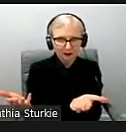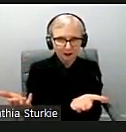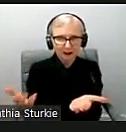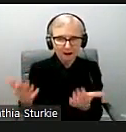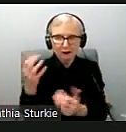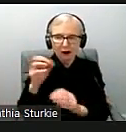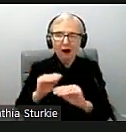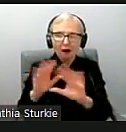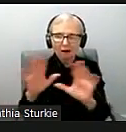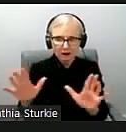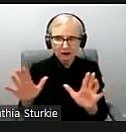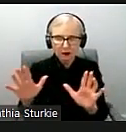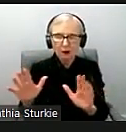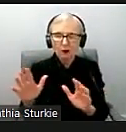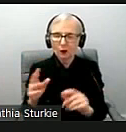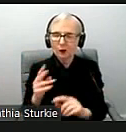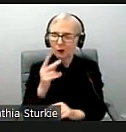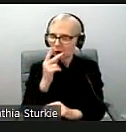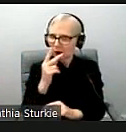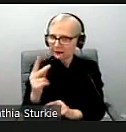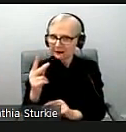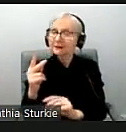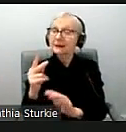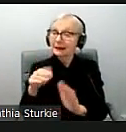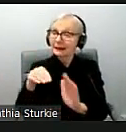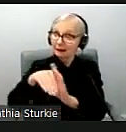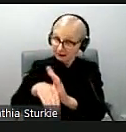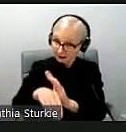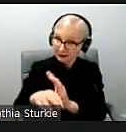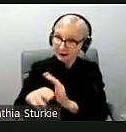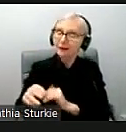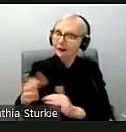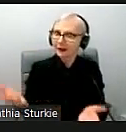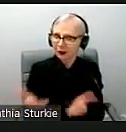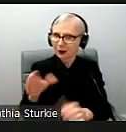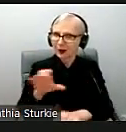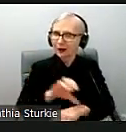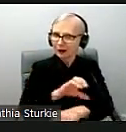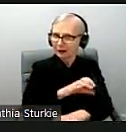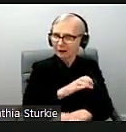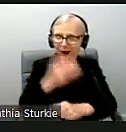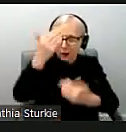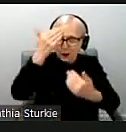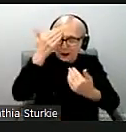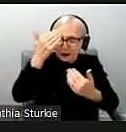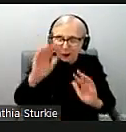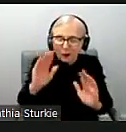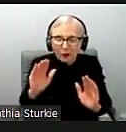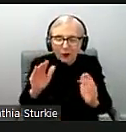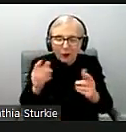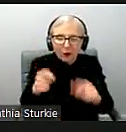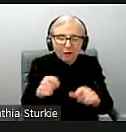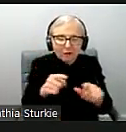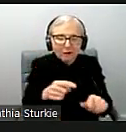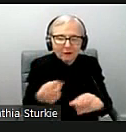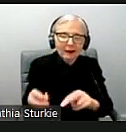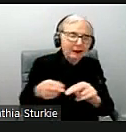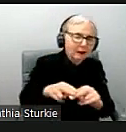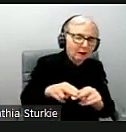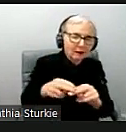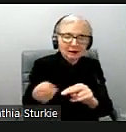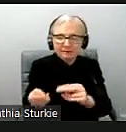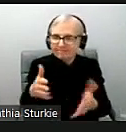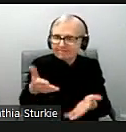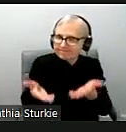obviously what we're hoping we're going to see here in Colorado in the coming weeks, but difficult, of course, to know if we're going to continue to see an increase or decrease as time goes